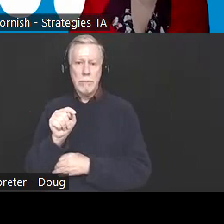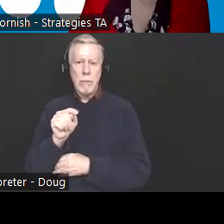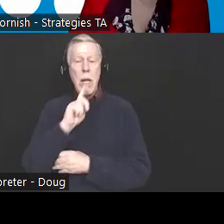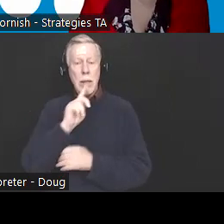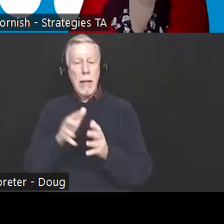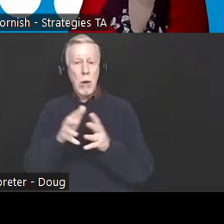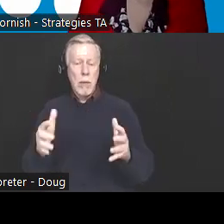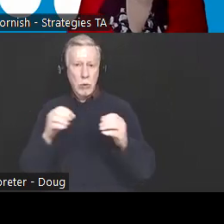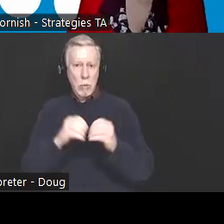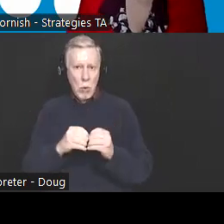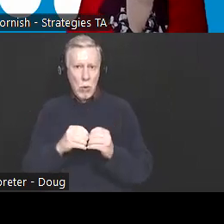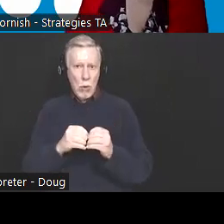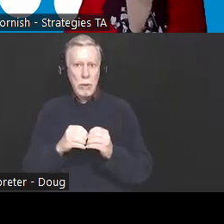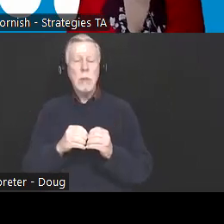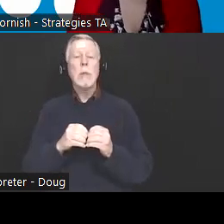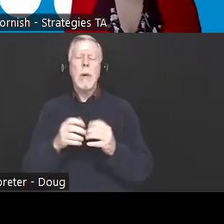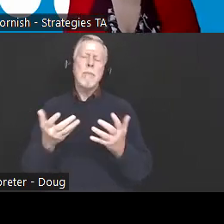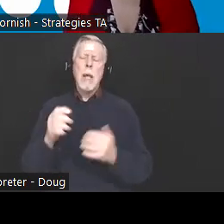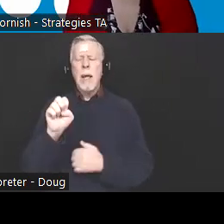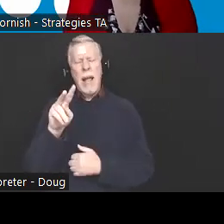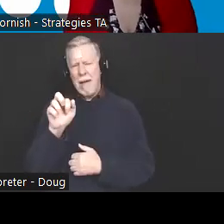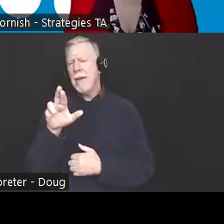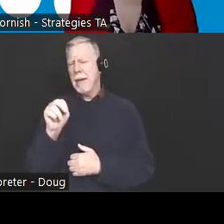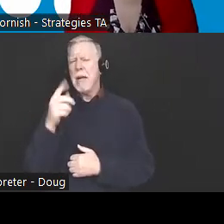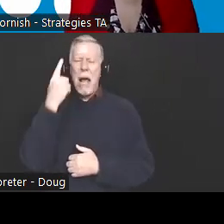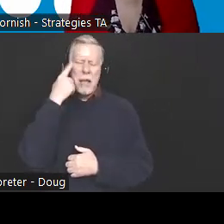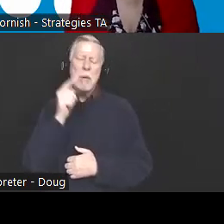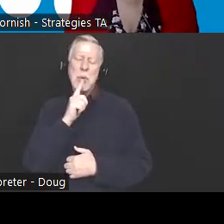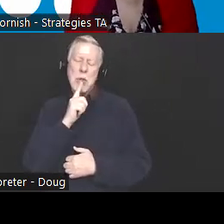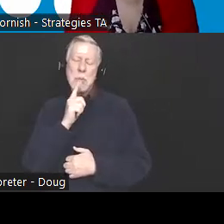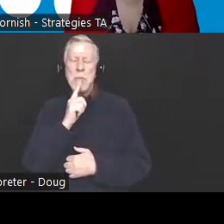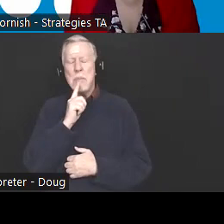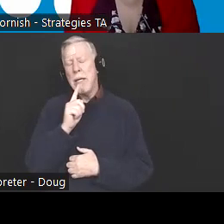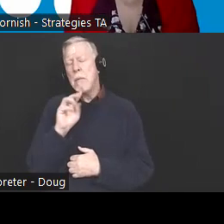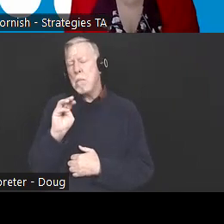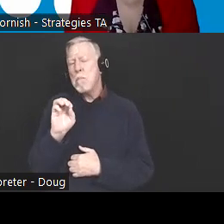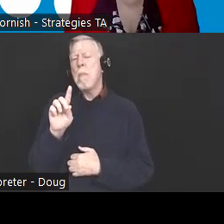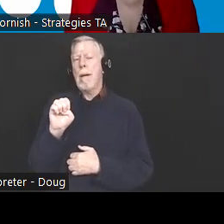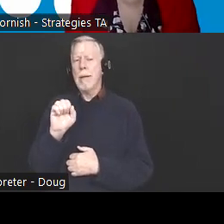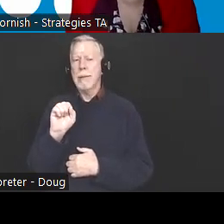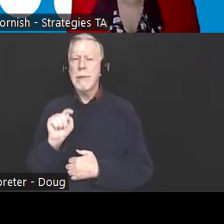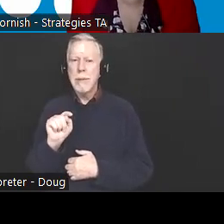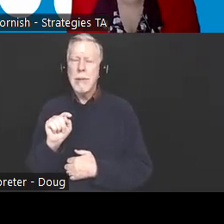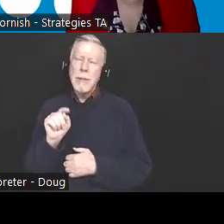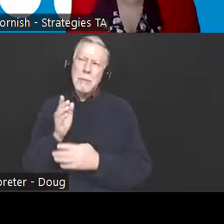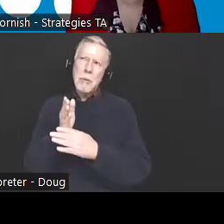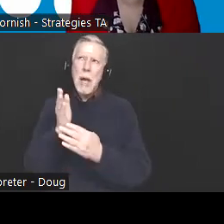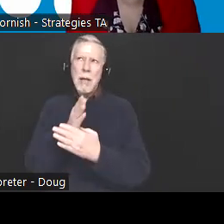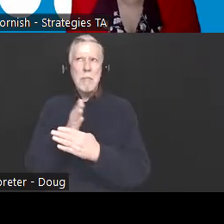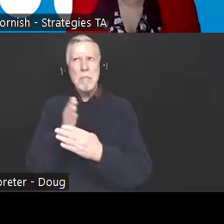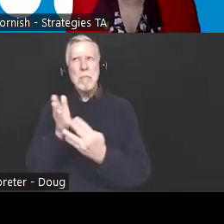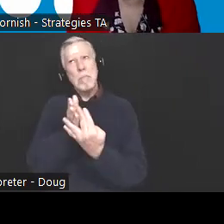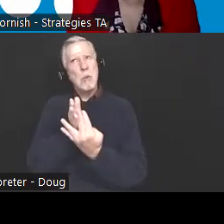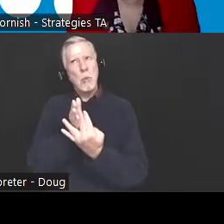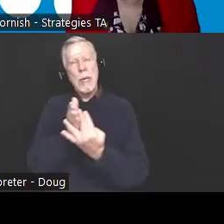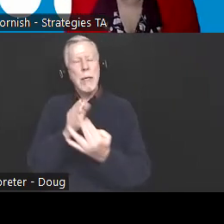would say, Evan was, I think, being modest. He was saying somewhere around consult, involve, but I